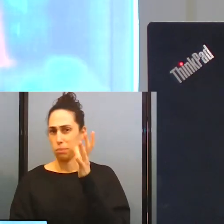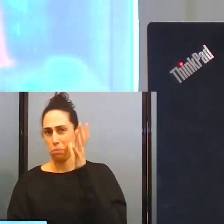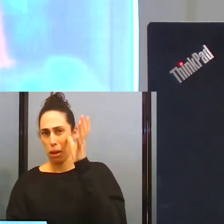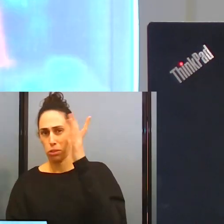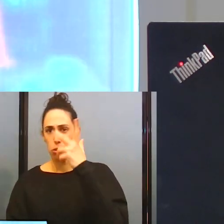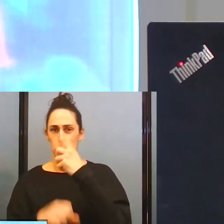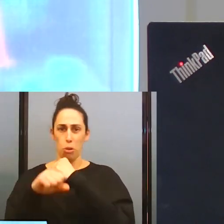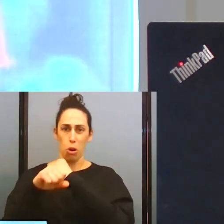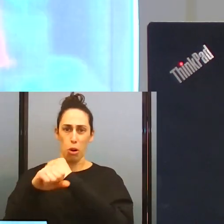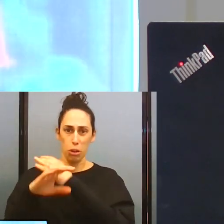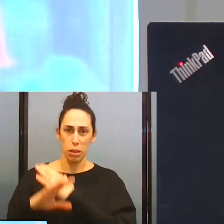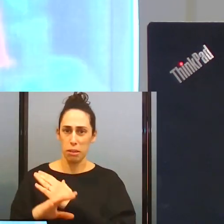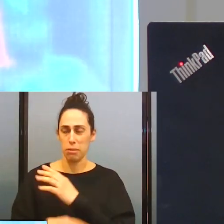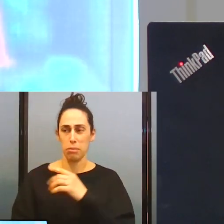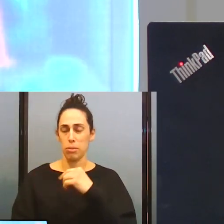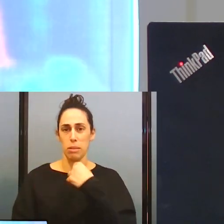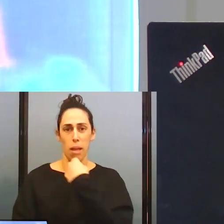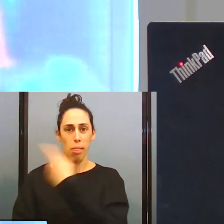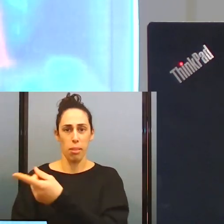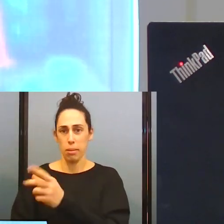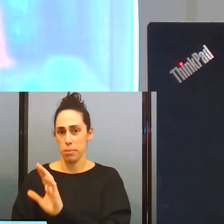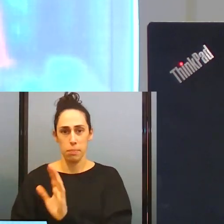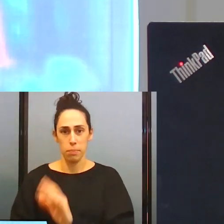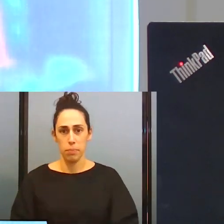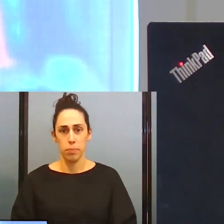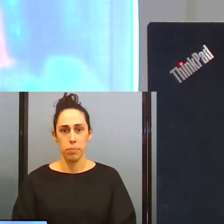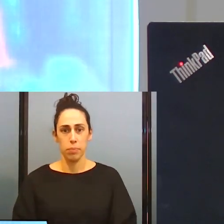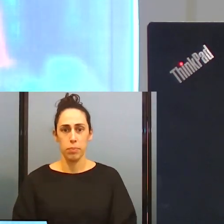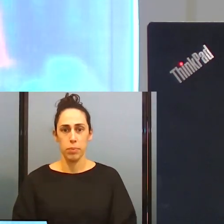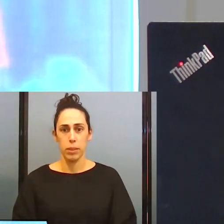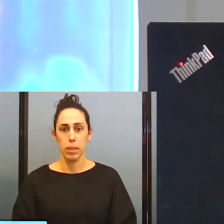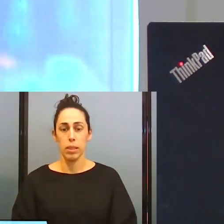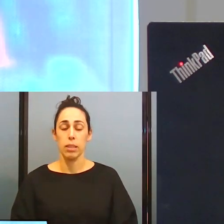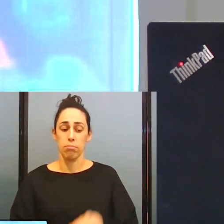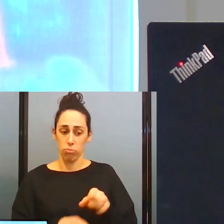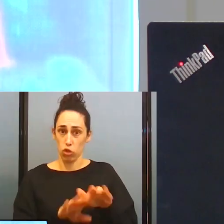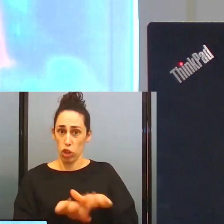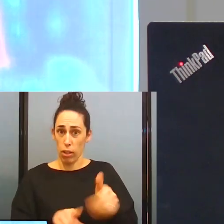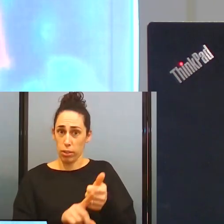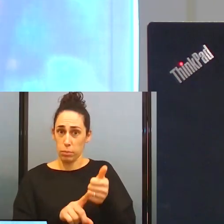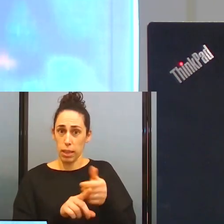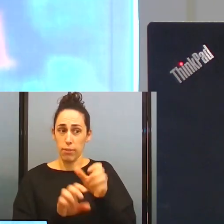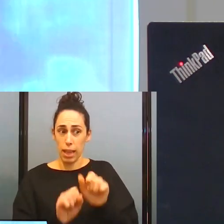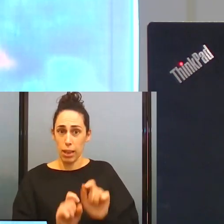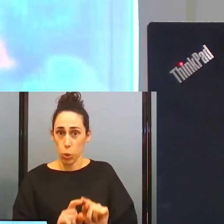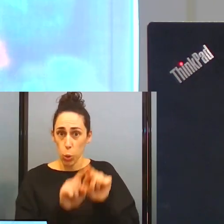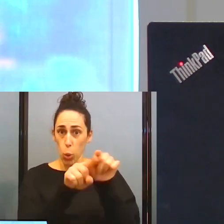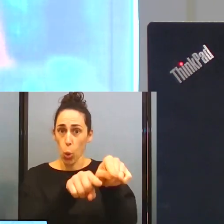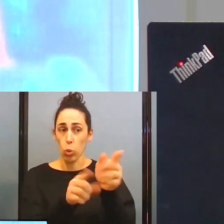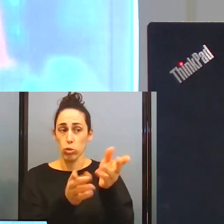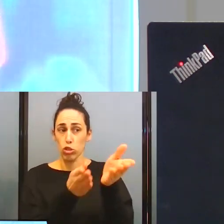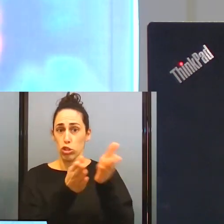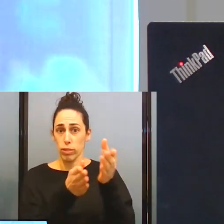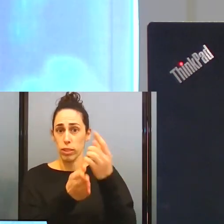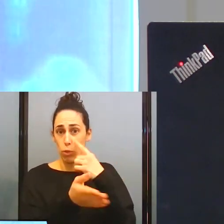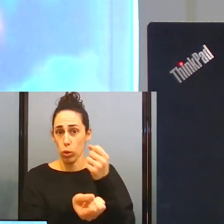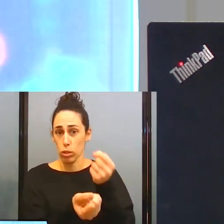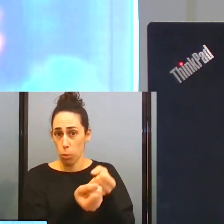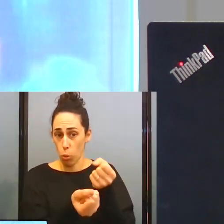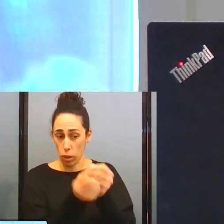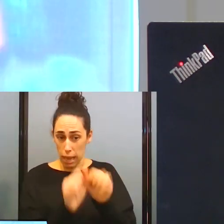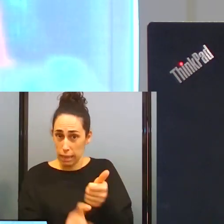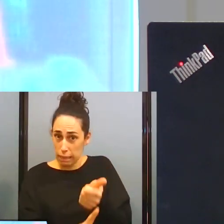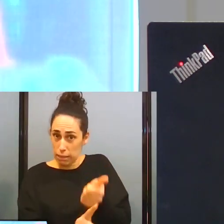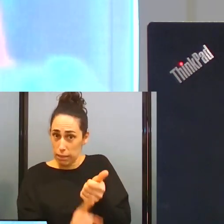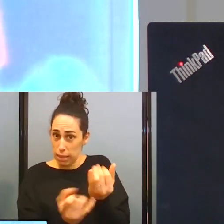the capacity to be seeking these services on their own and whether a substitute decision maker is required. But in terms